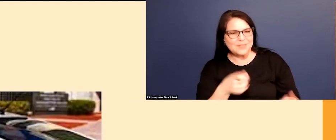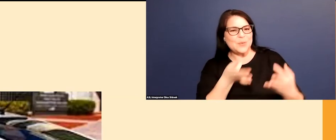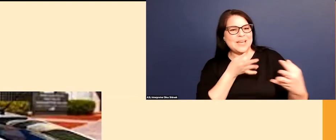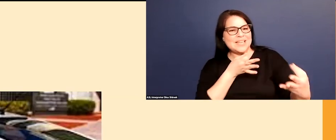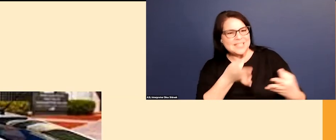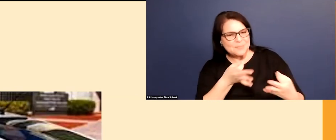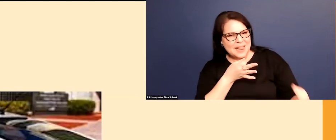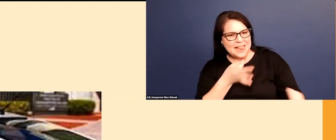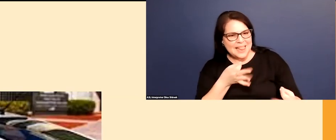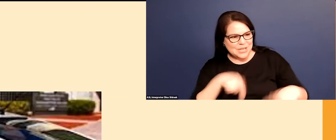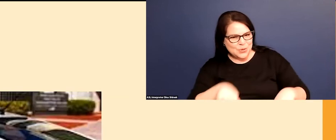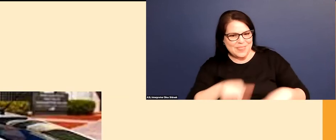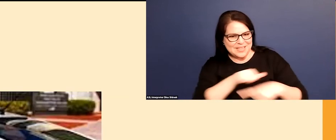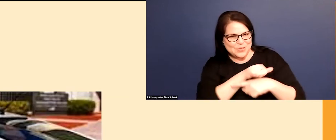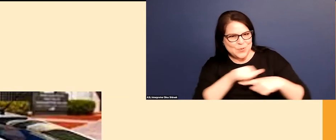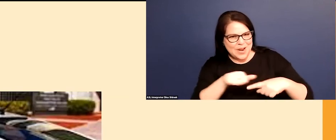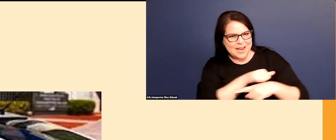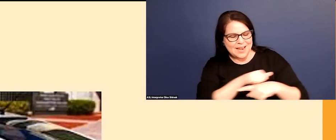at this training today.